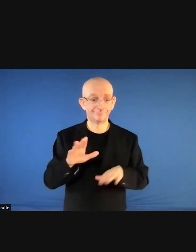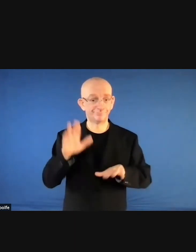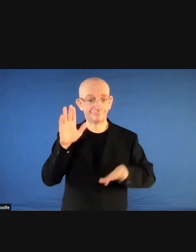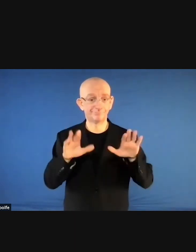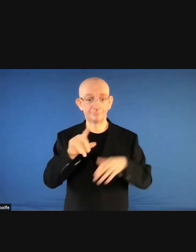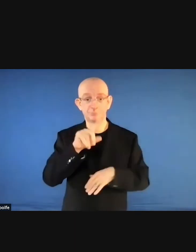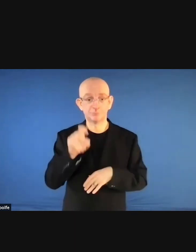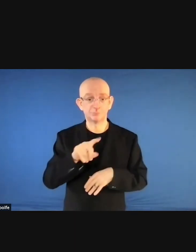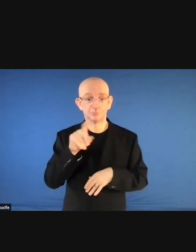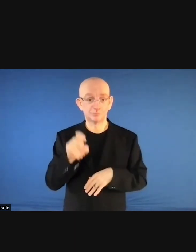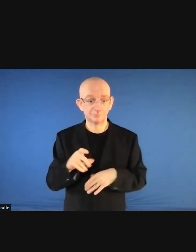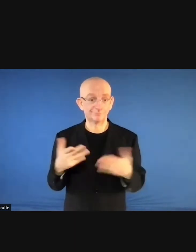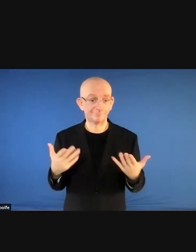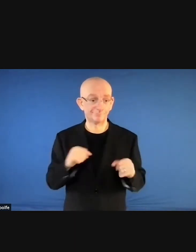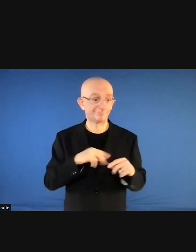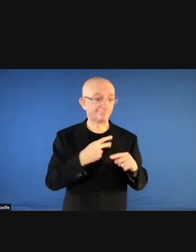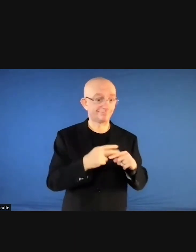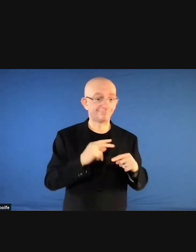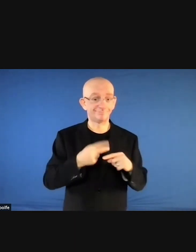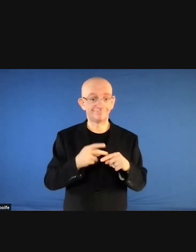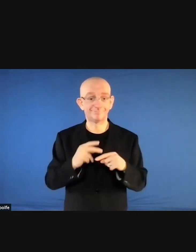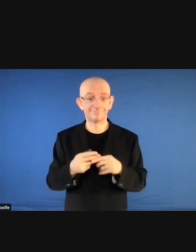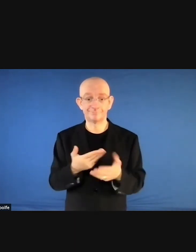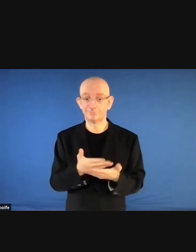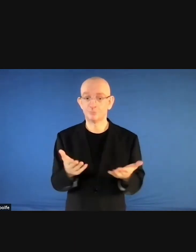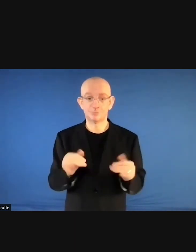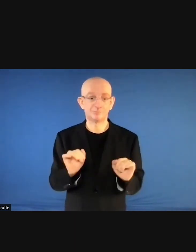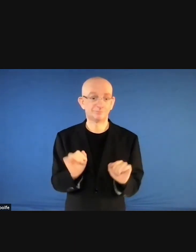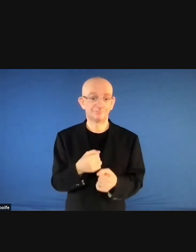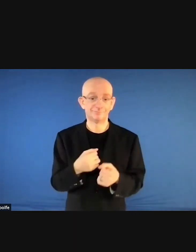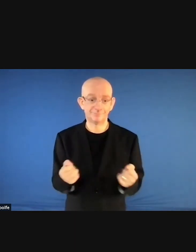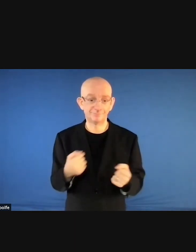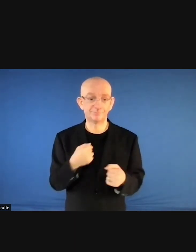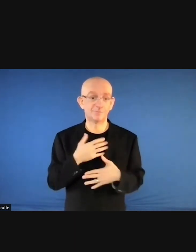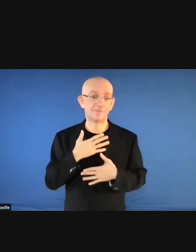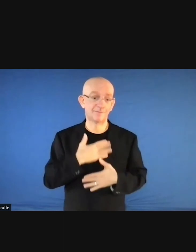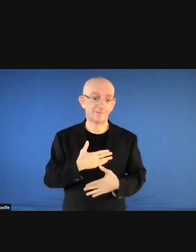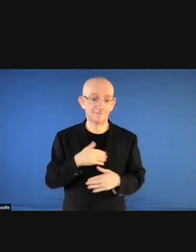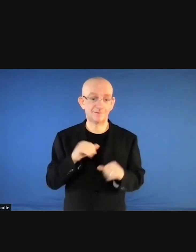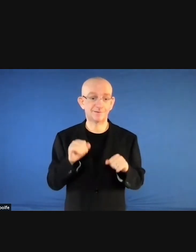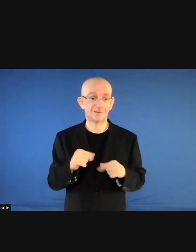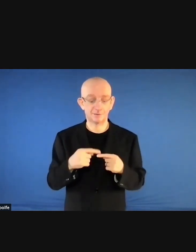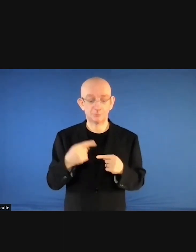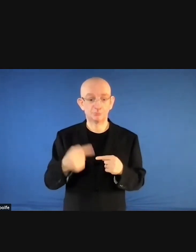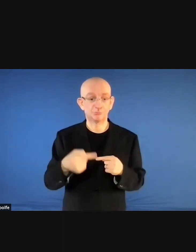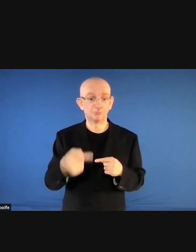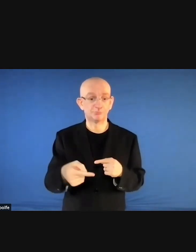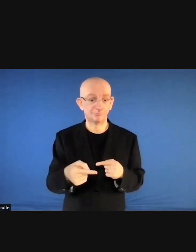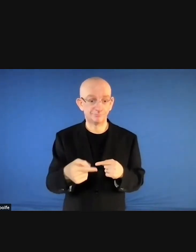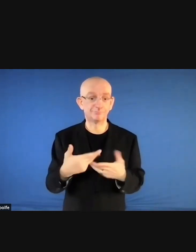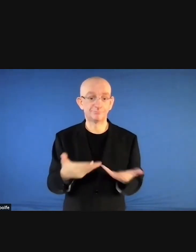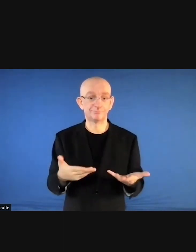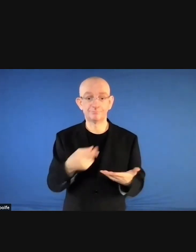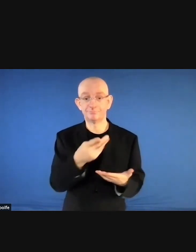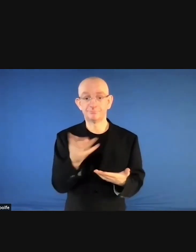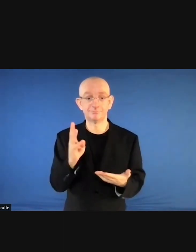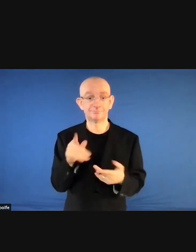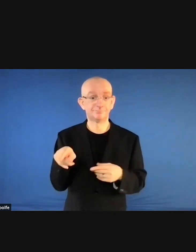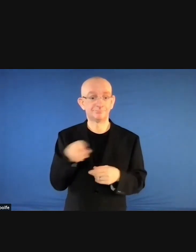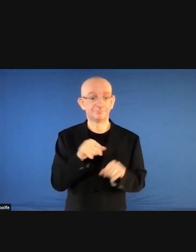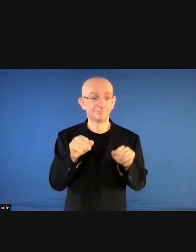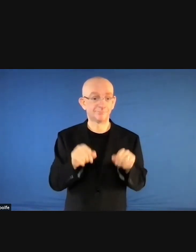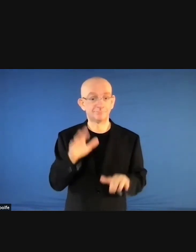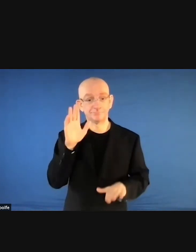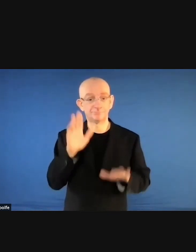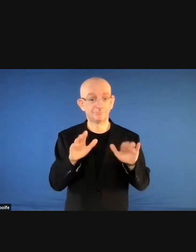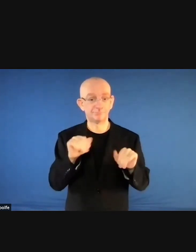live here. I hope that we'll find some way together with our panelists to perhaps pick some of those up even after the